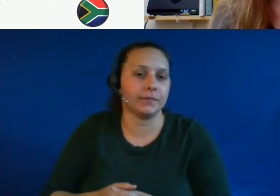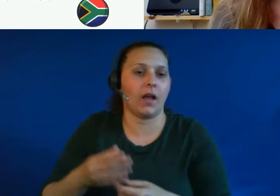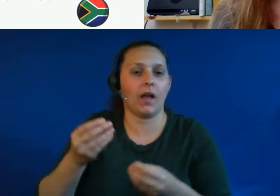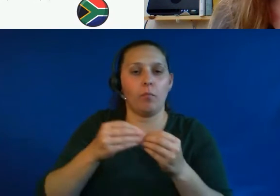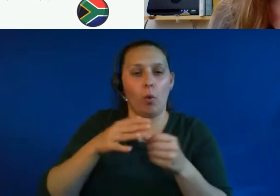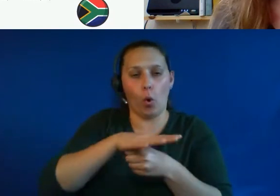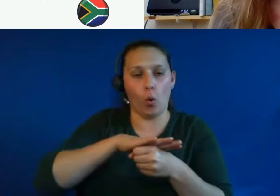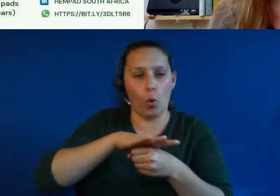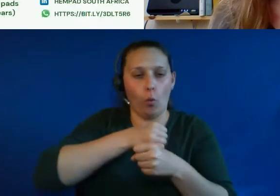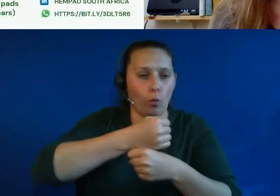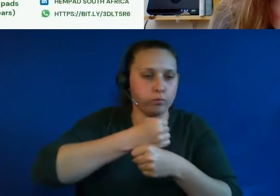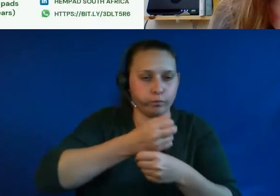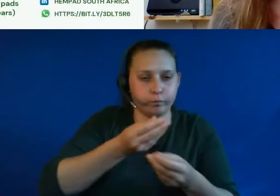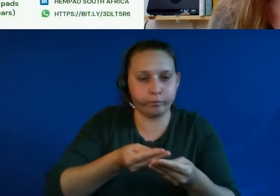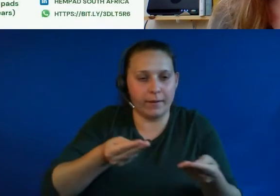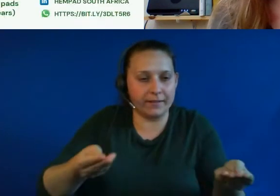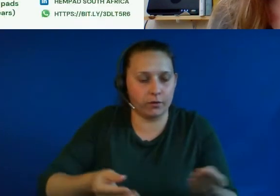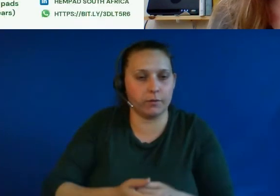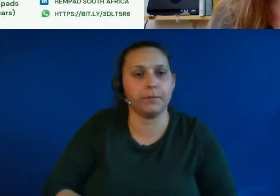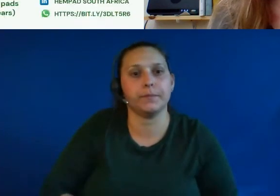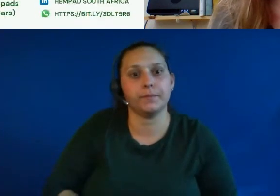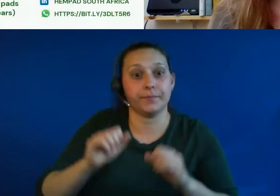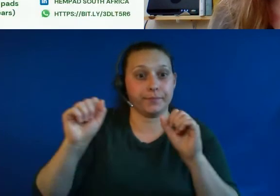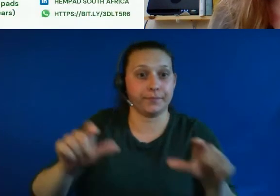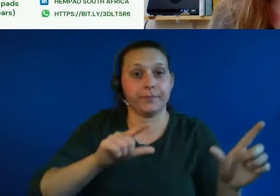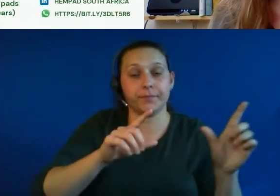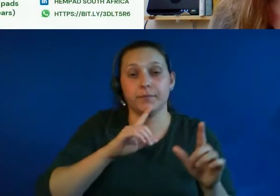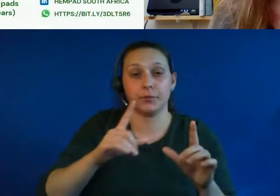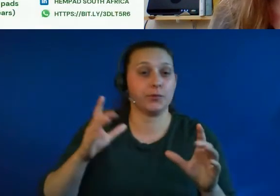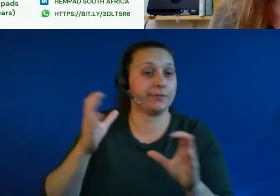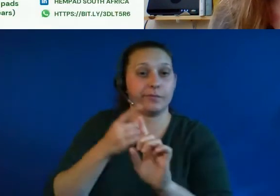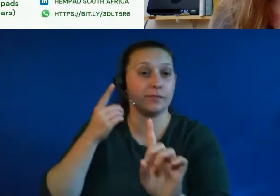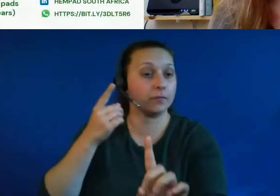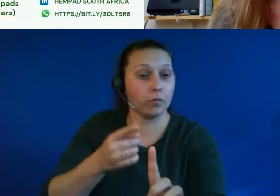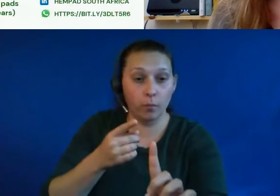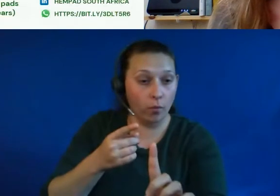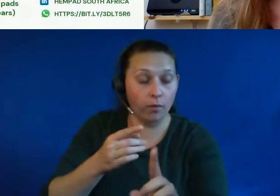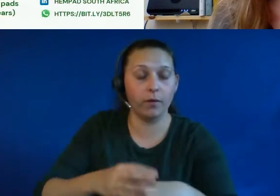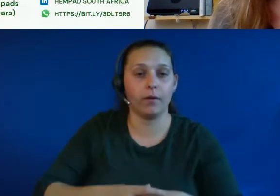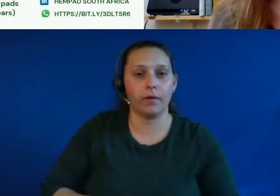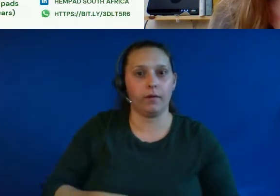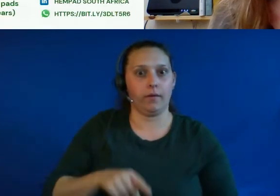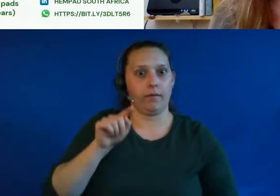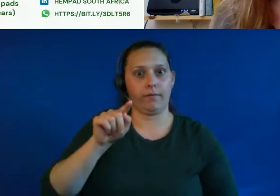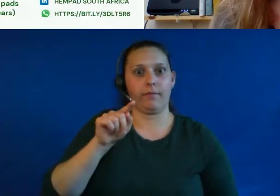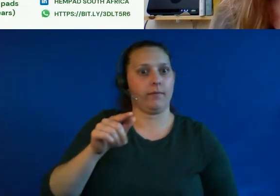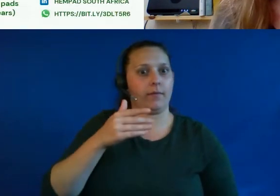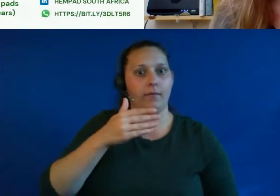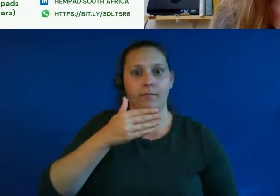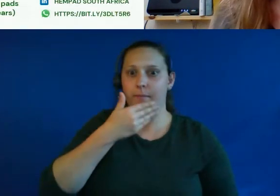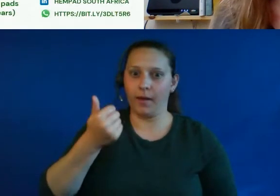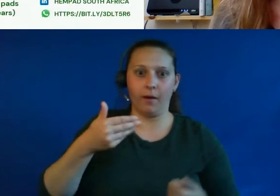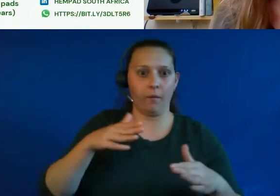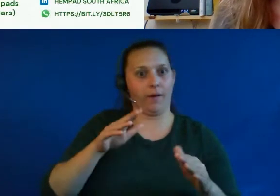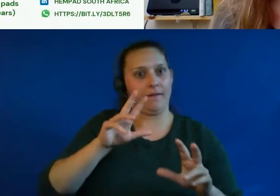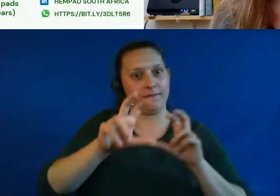materials. Next slide. In short, this is a great way to invest not only in